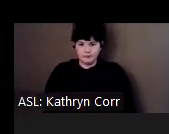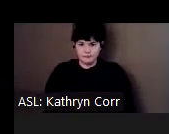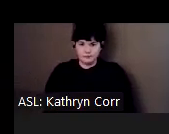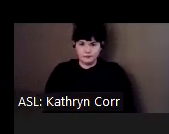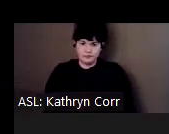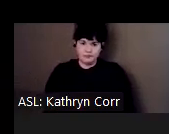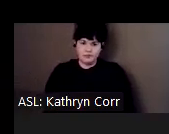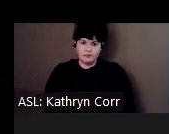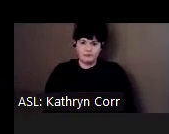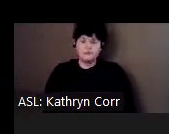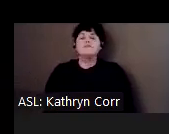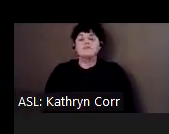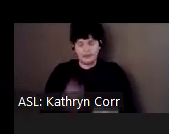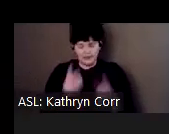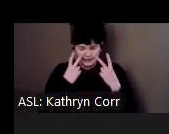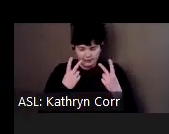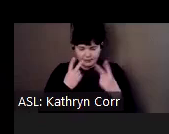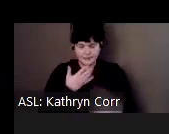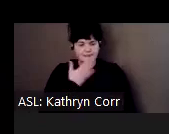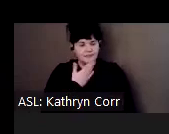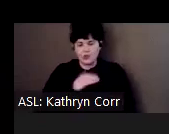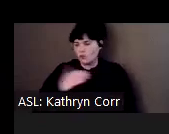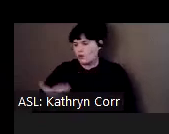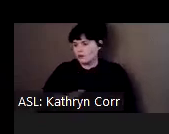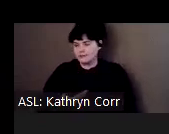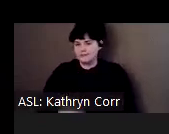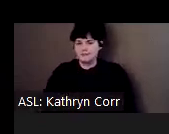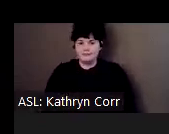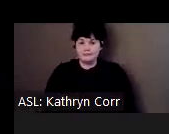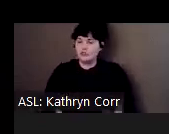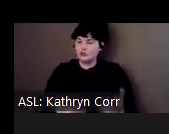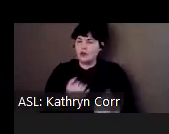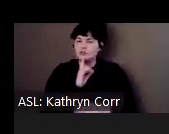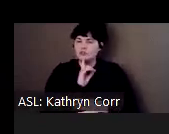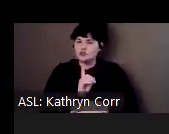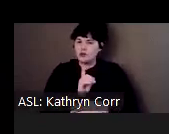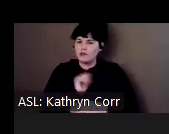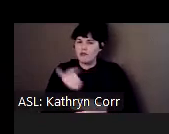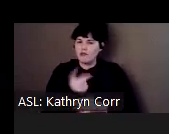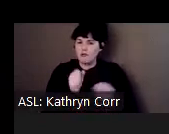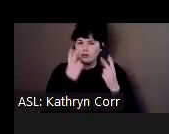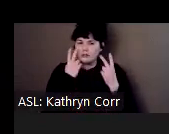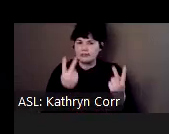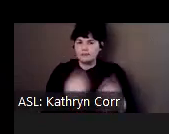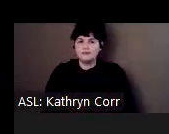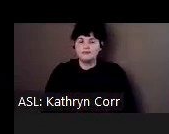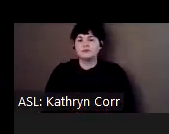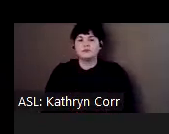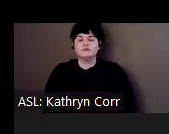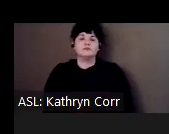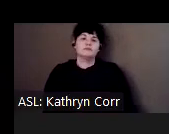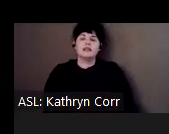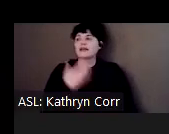I can see it now. Thank you. Okay, you're I welcome. just wanted to make sure everybody else could see it as well. So thank